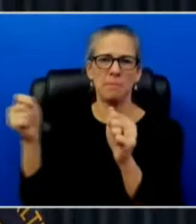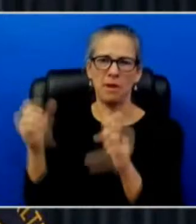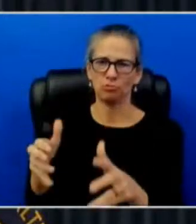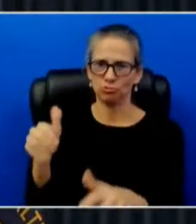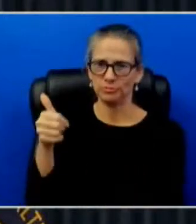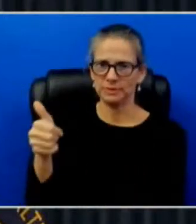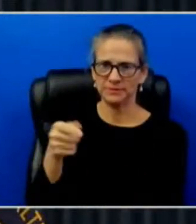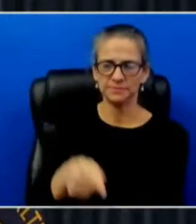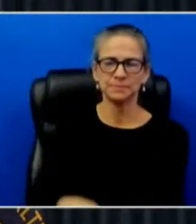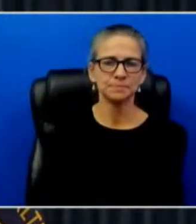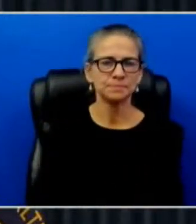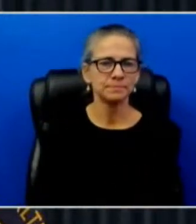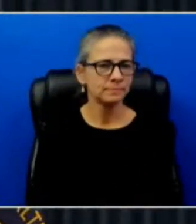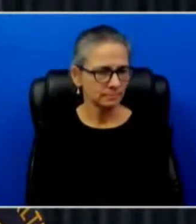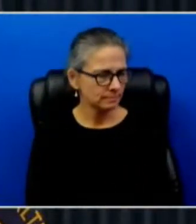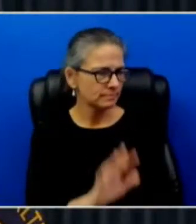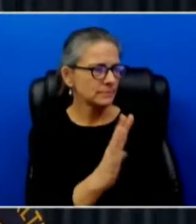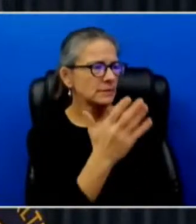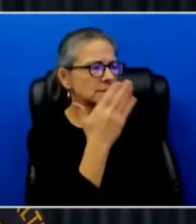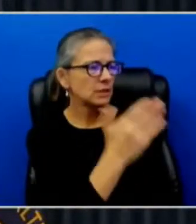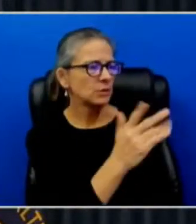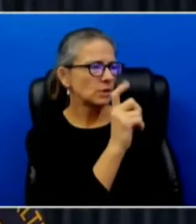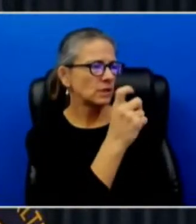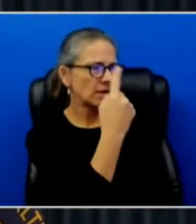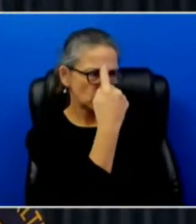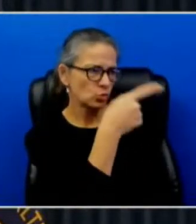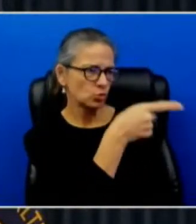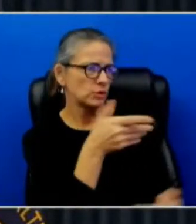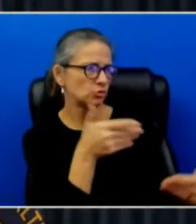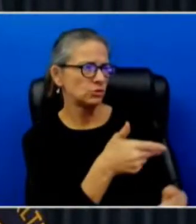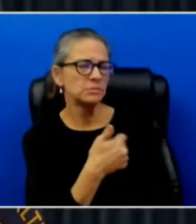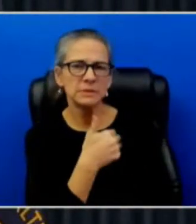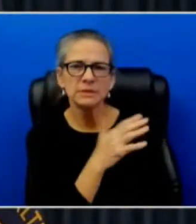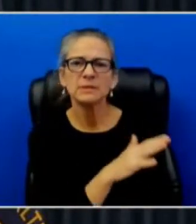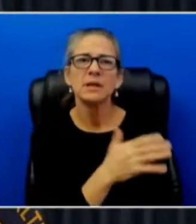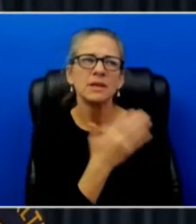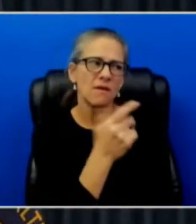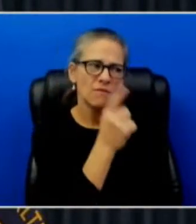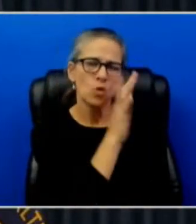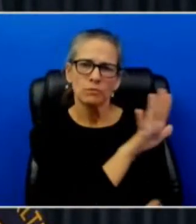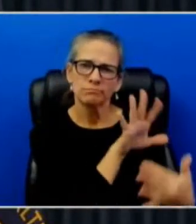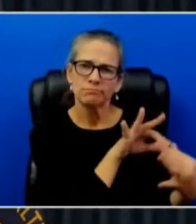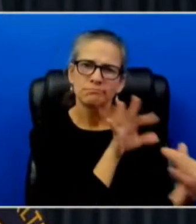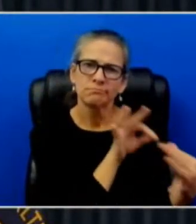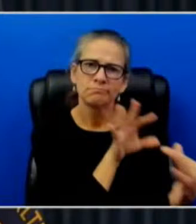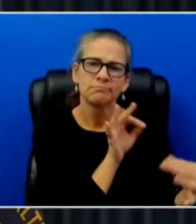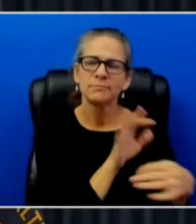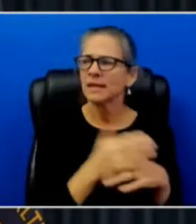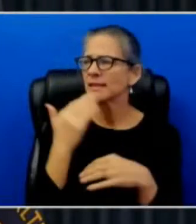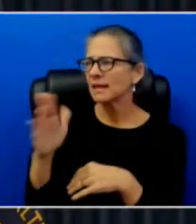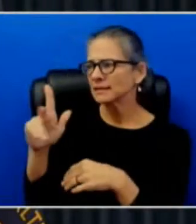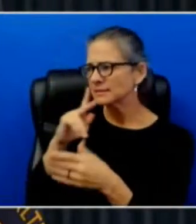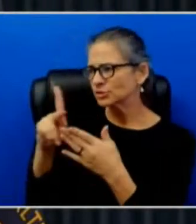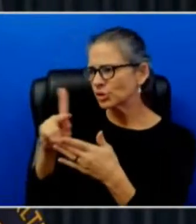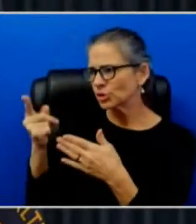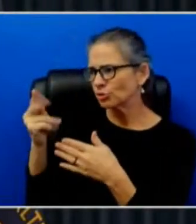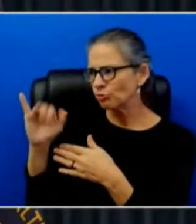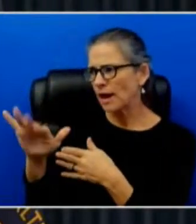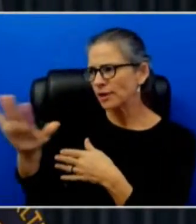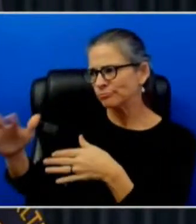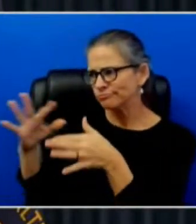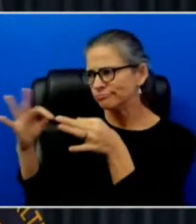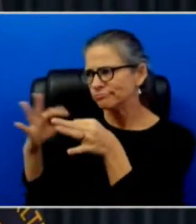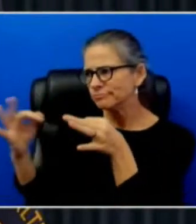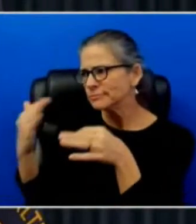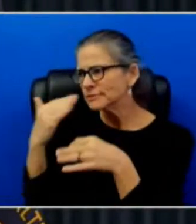Well, thank you very much, Governor, for the introduction and the information that you've provided, as well as Secretary Gray for the information that he's provided.